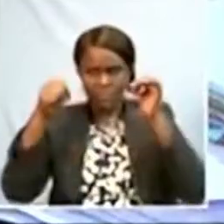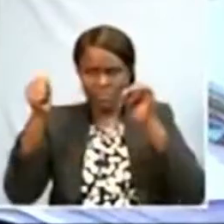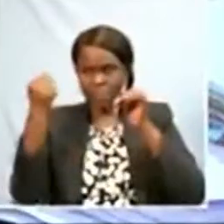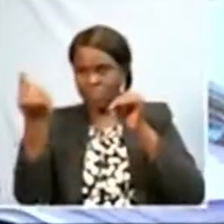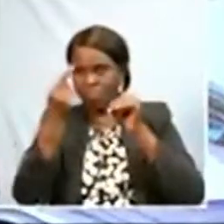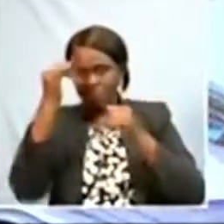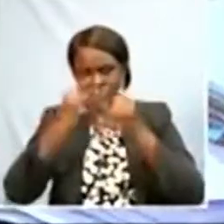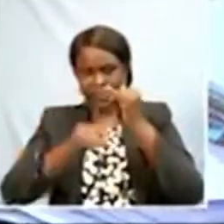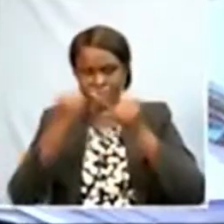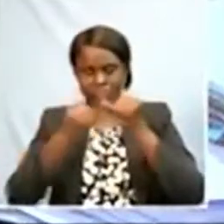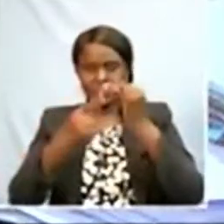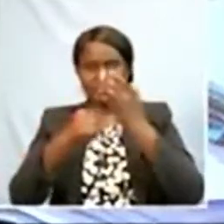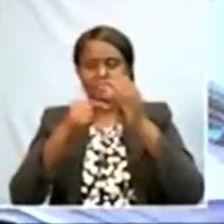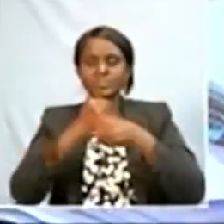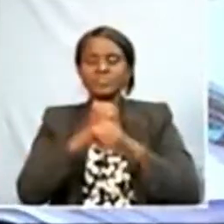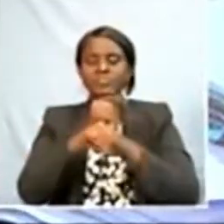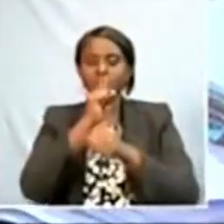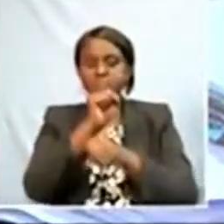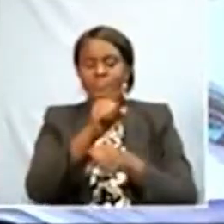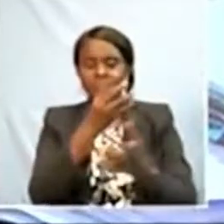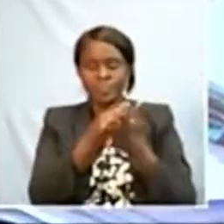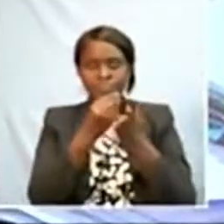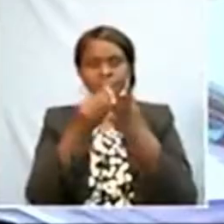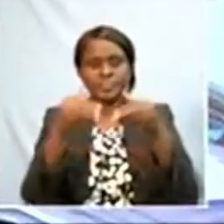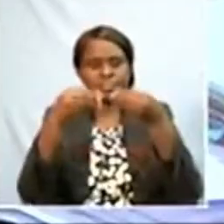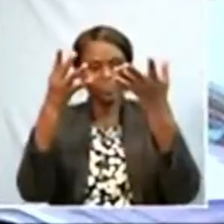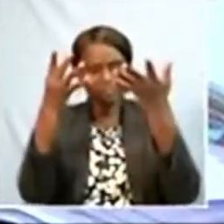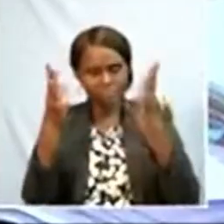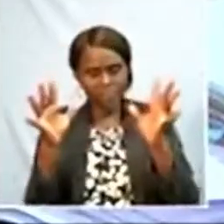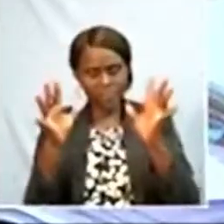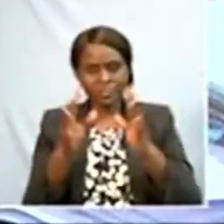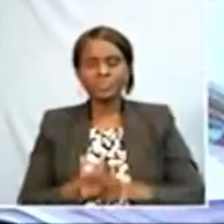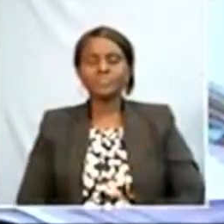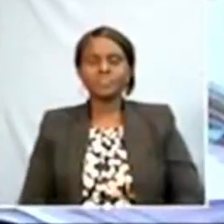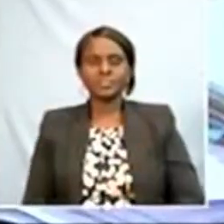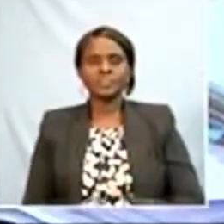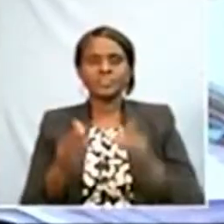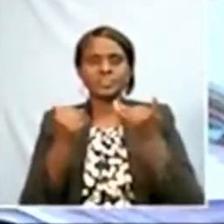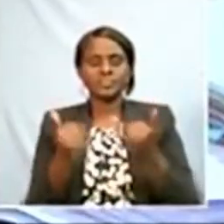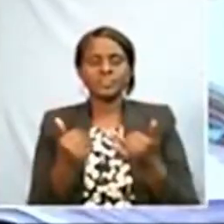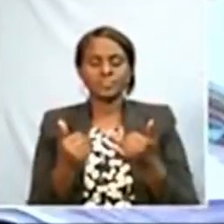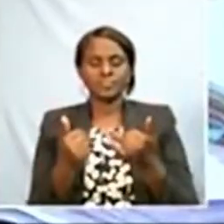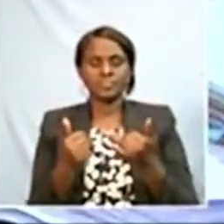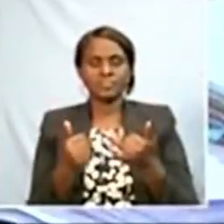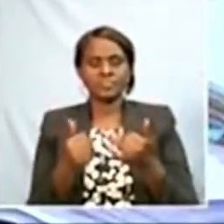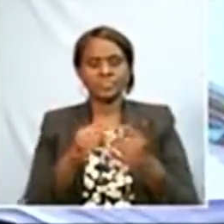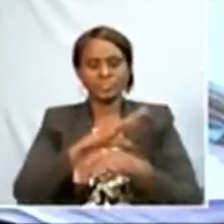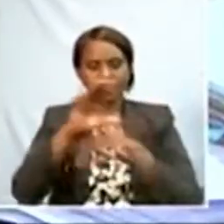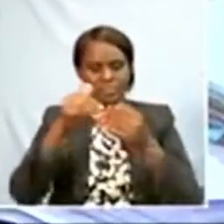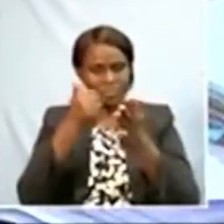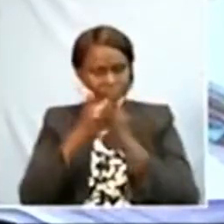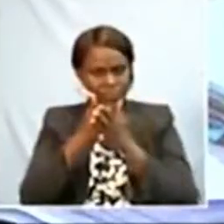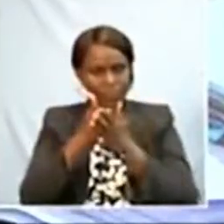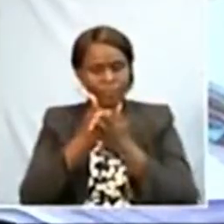only ends at ensuring that this money is released. Now, the